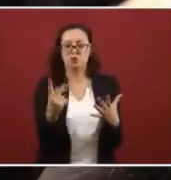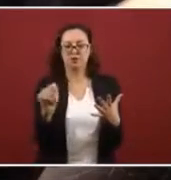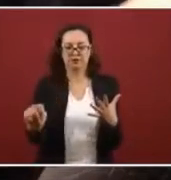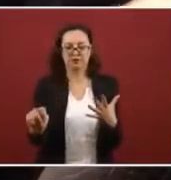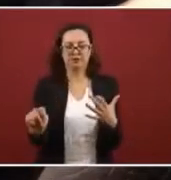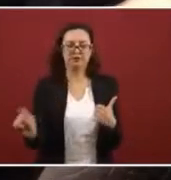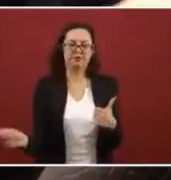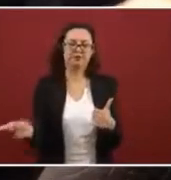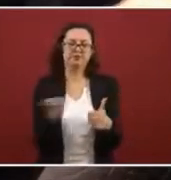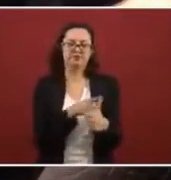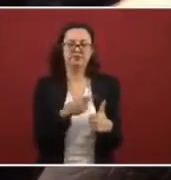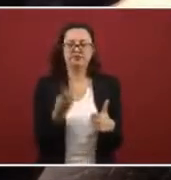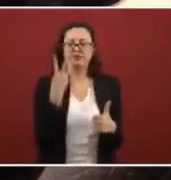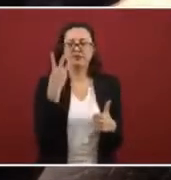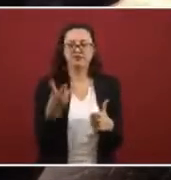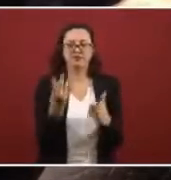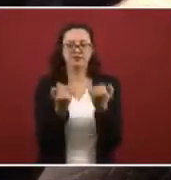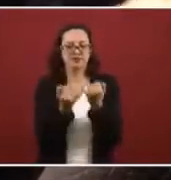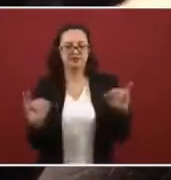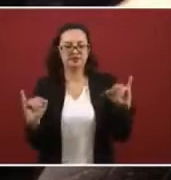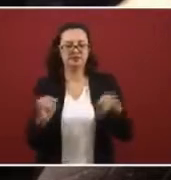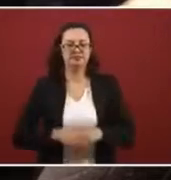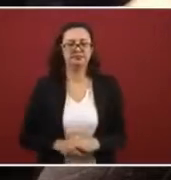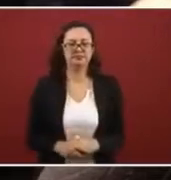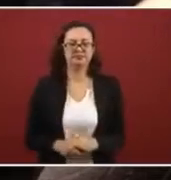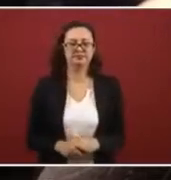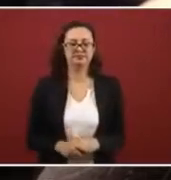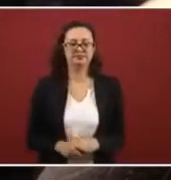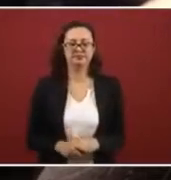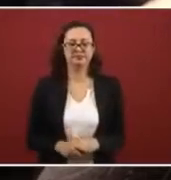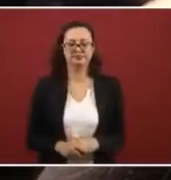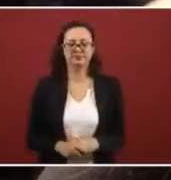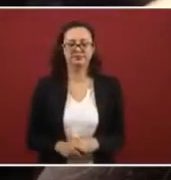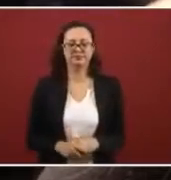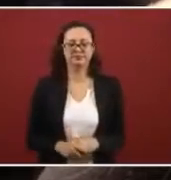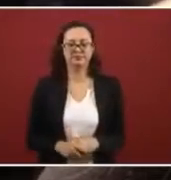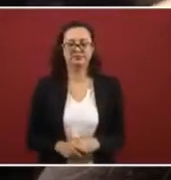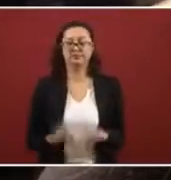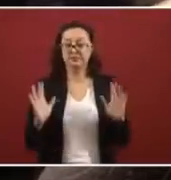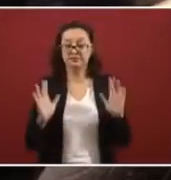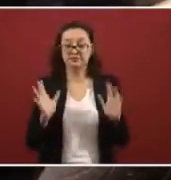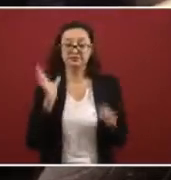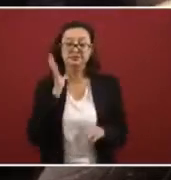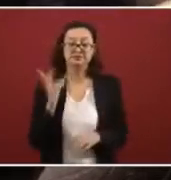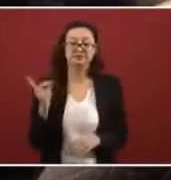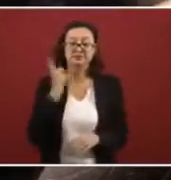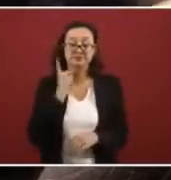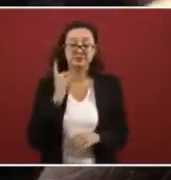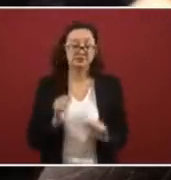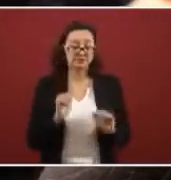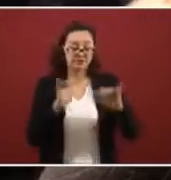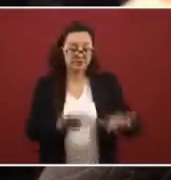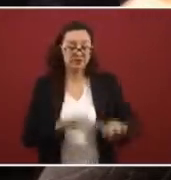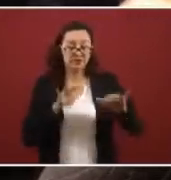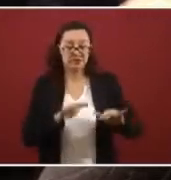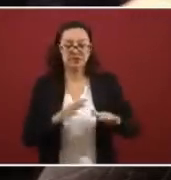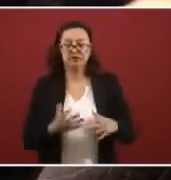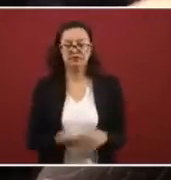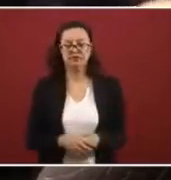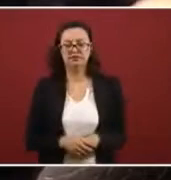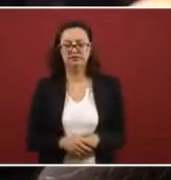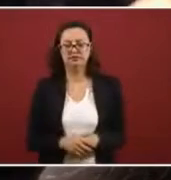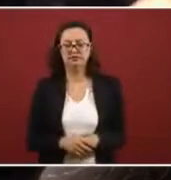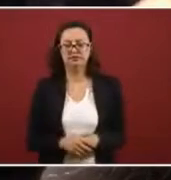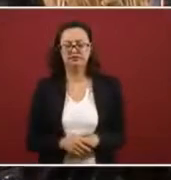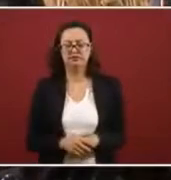del PT. 3 independientes. And 3 independents. Así está. Okay. So that's how it is. Bueno, ya. En materia,